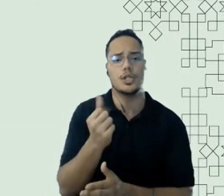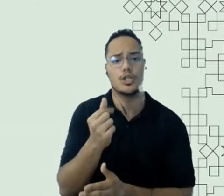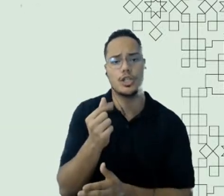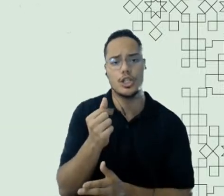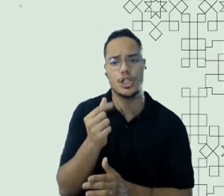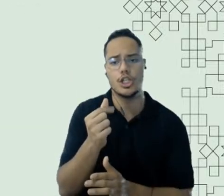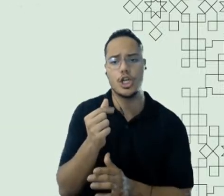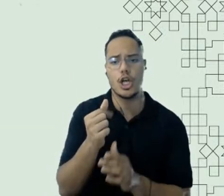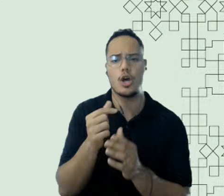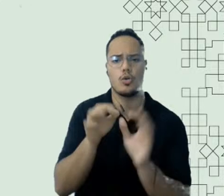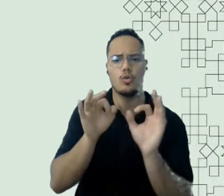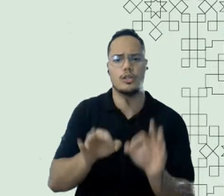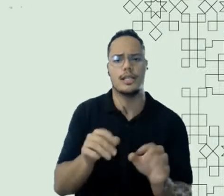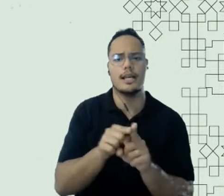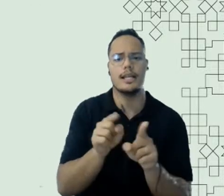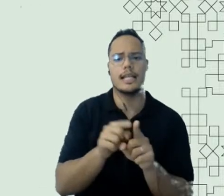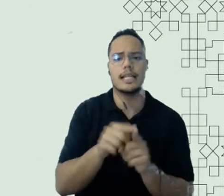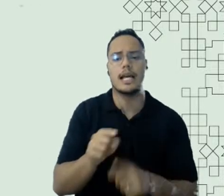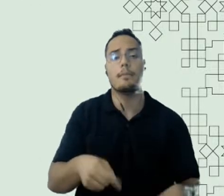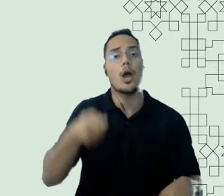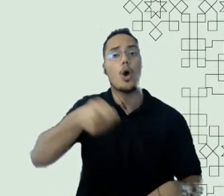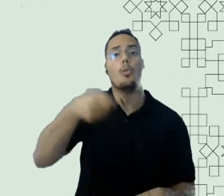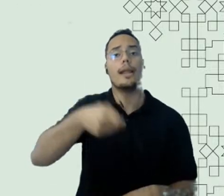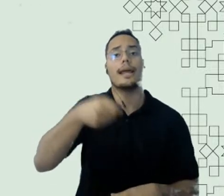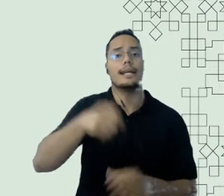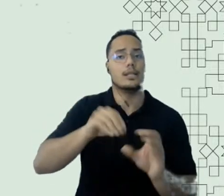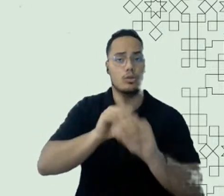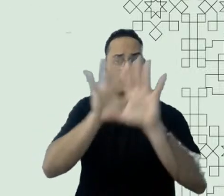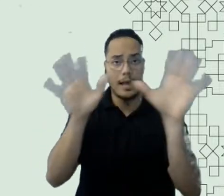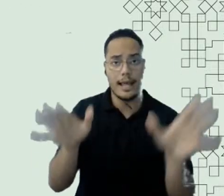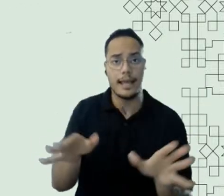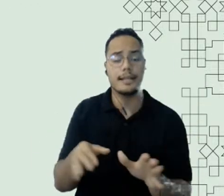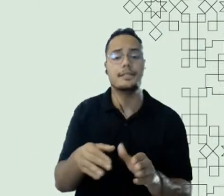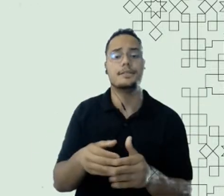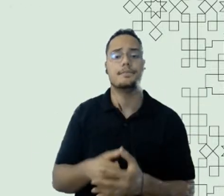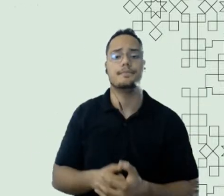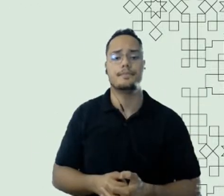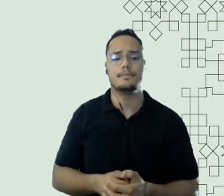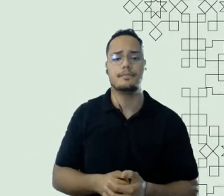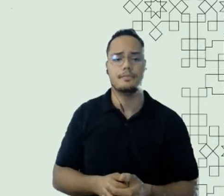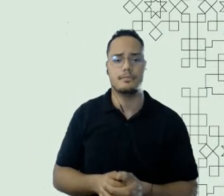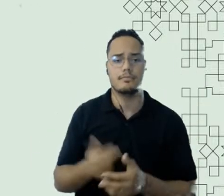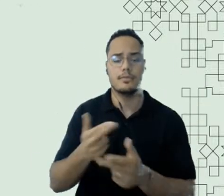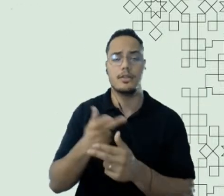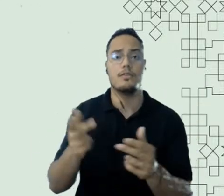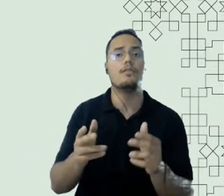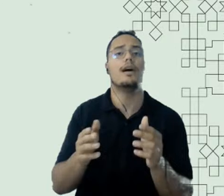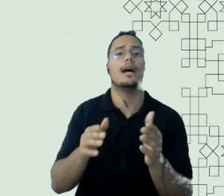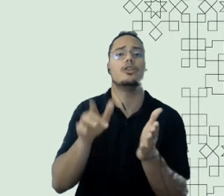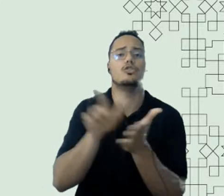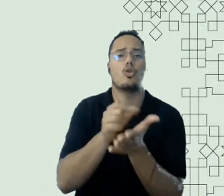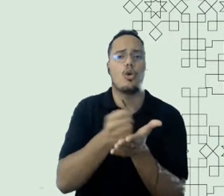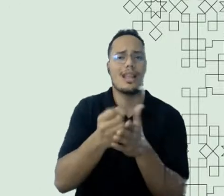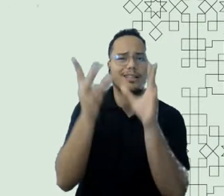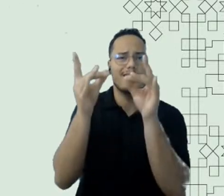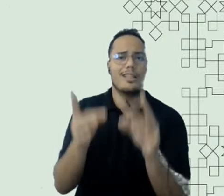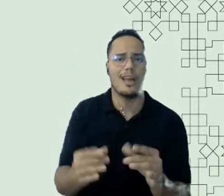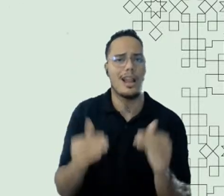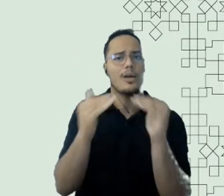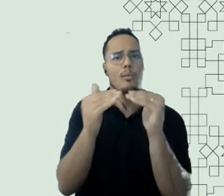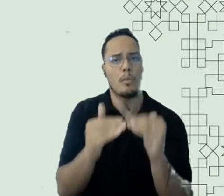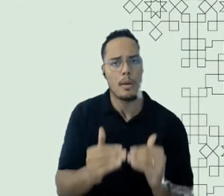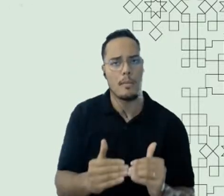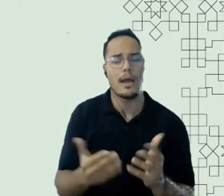and even a right to revoke the contract if the work is not exploited. So all that was